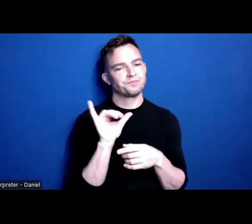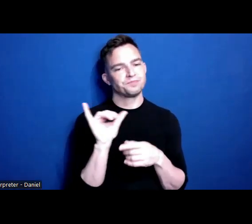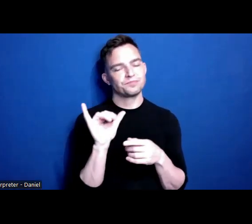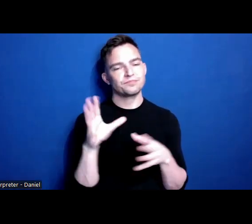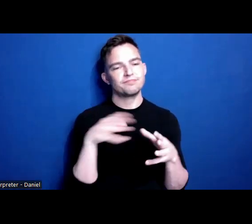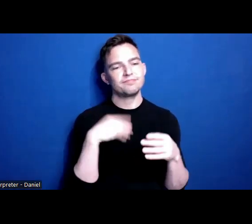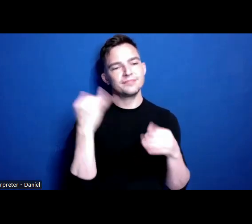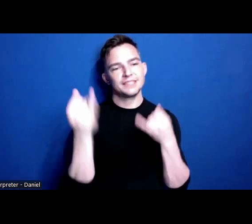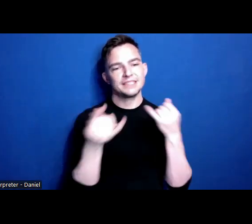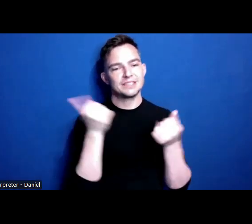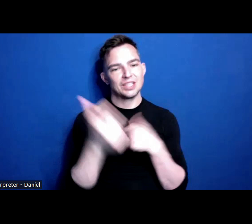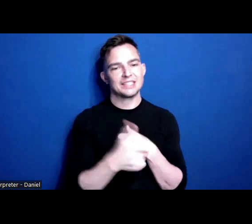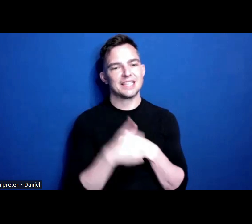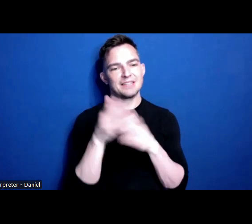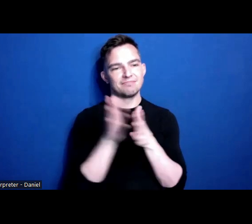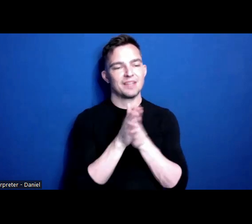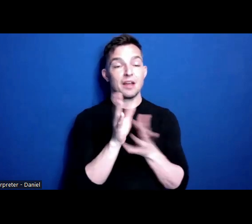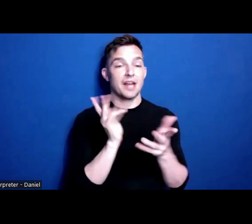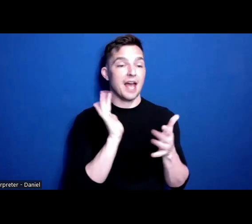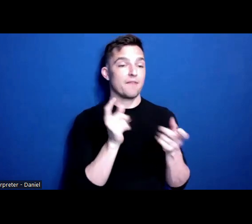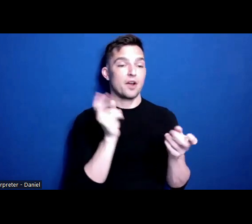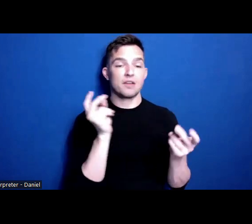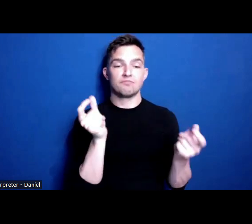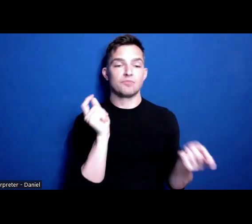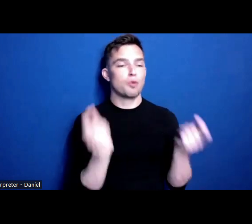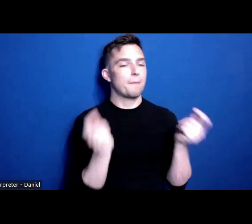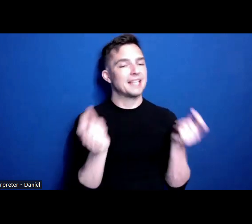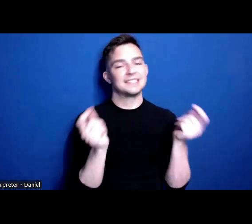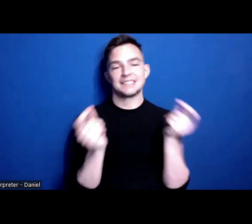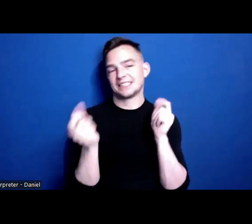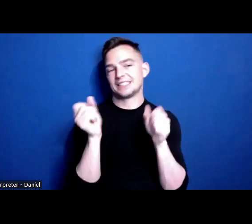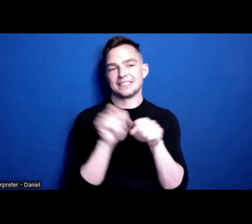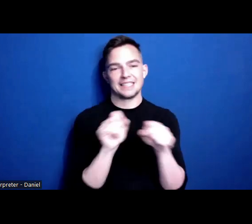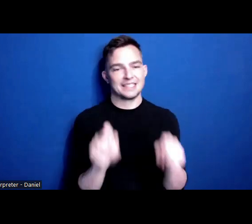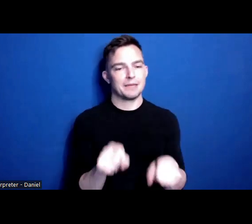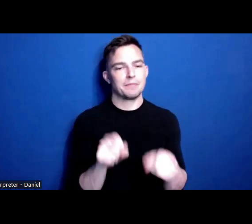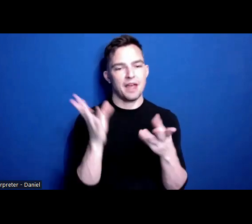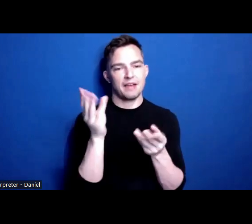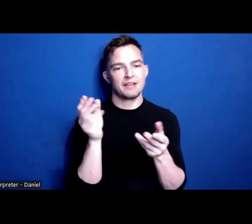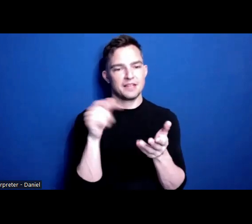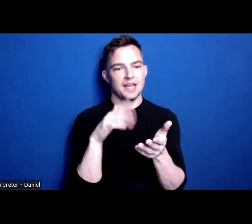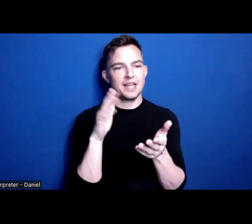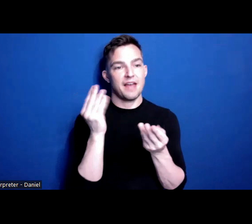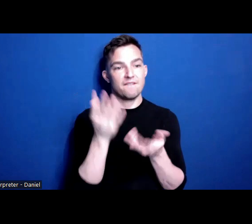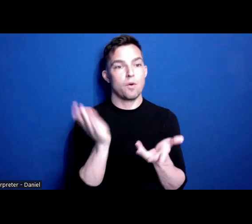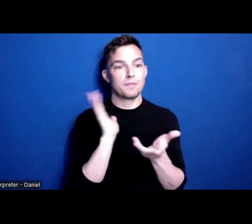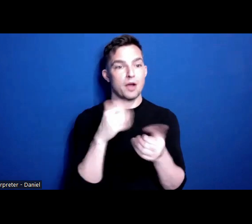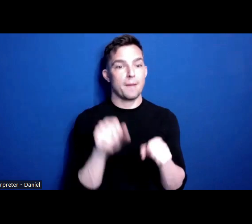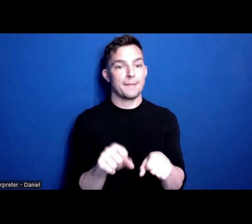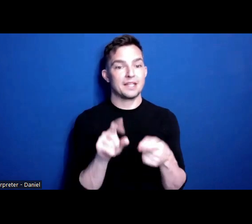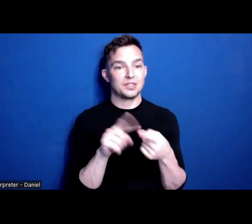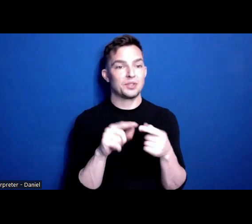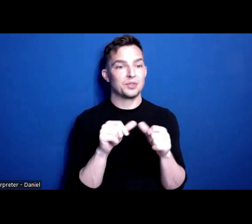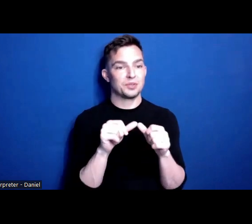very fortunate to have a robust system of CCBHCs throughout Texas that informs our ability to steal. We